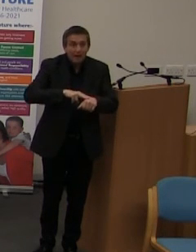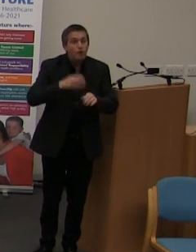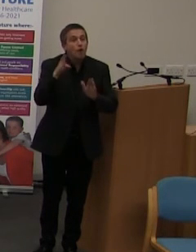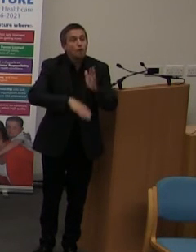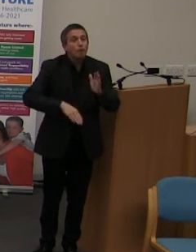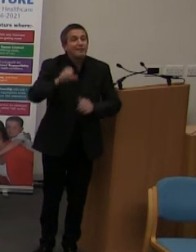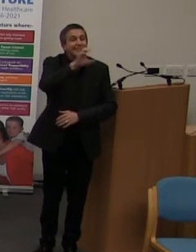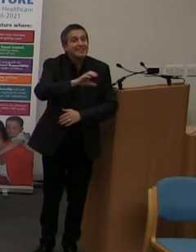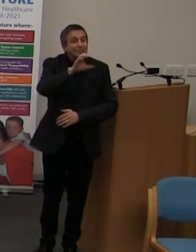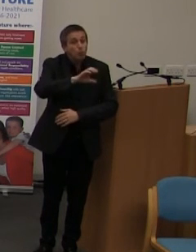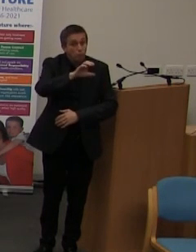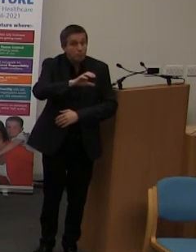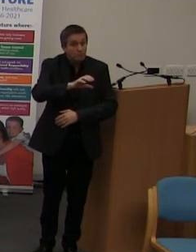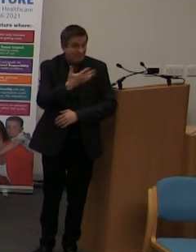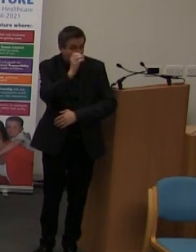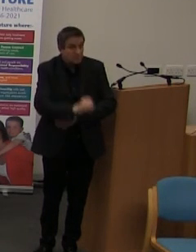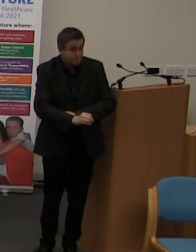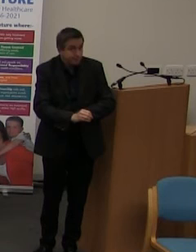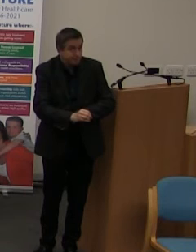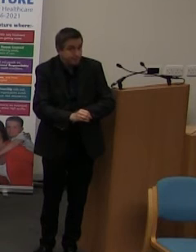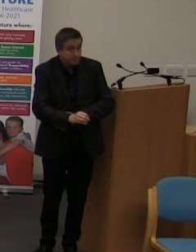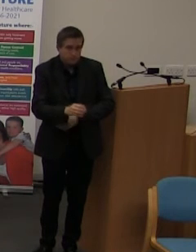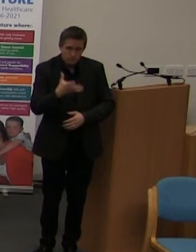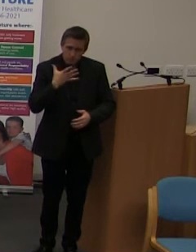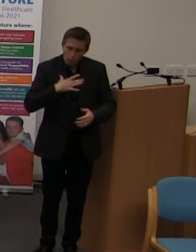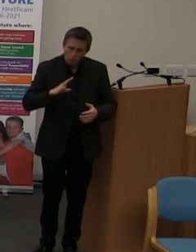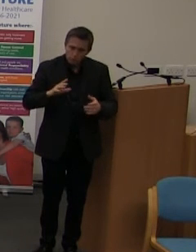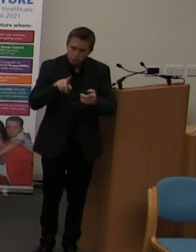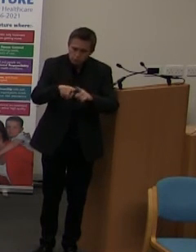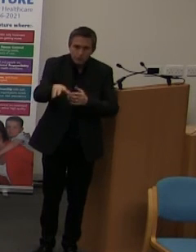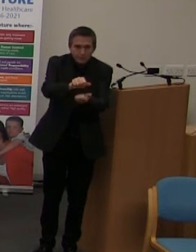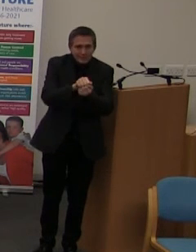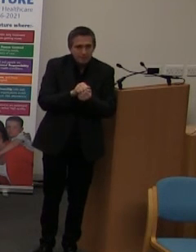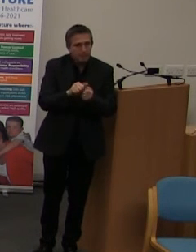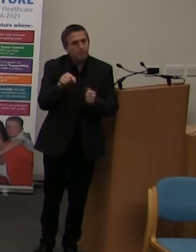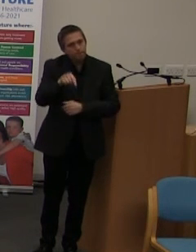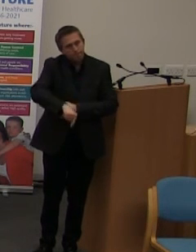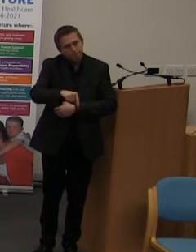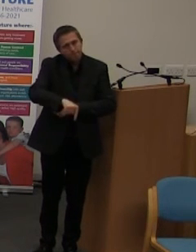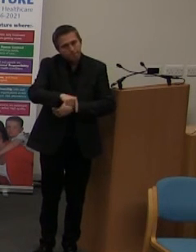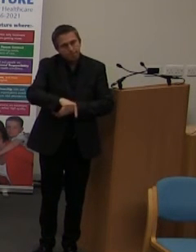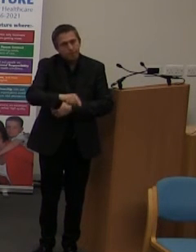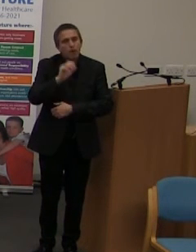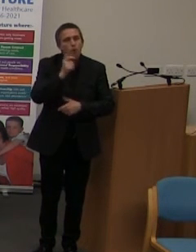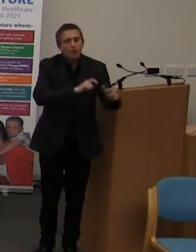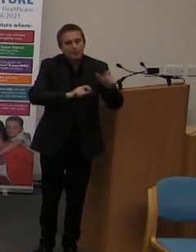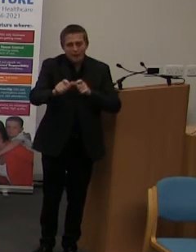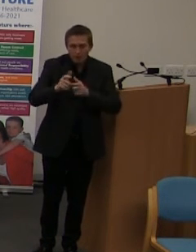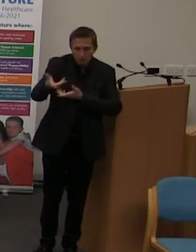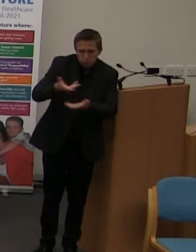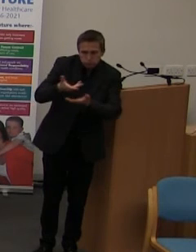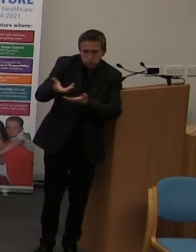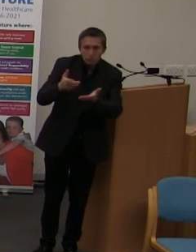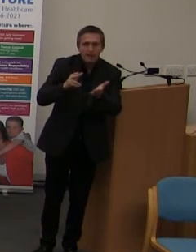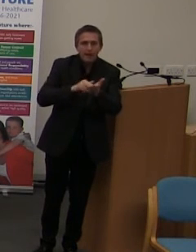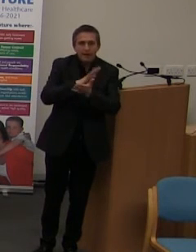around Europe. And so we have a real duty to do what we can to help support them, and we'll continue to work and engage, liaise with NHS